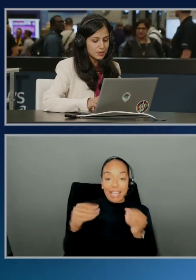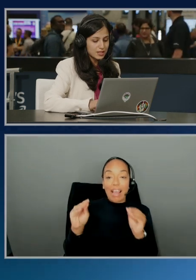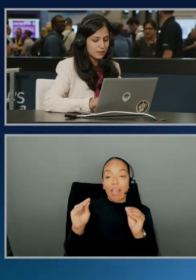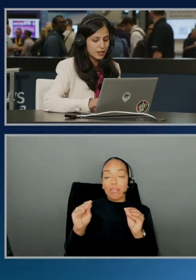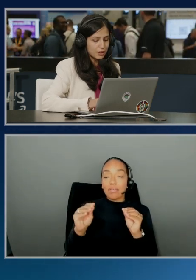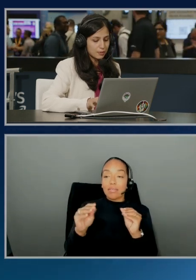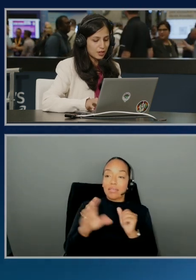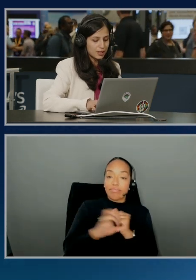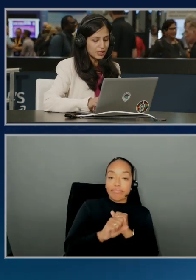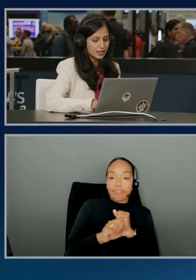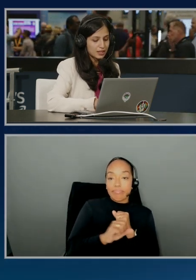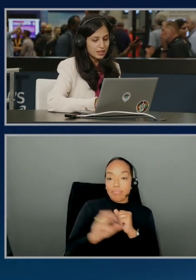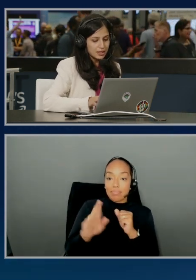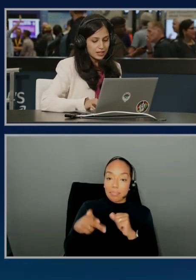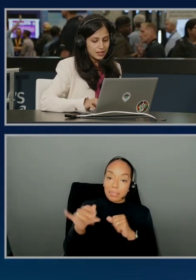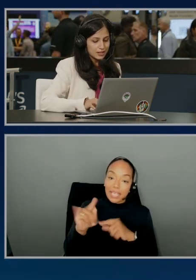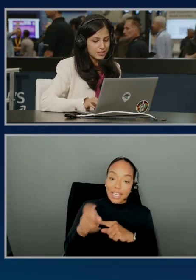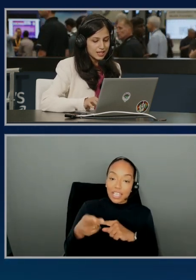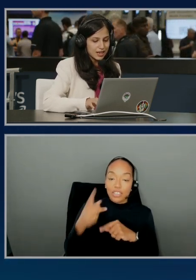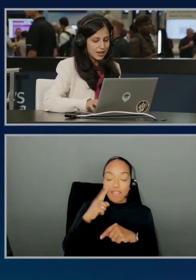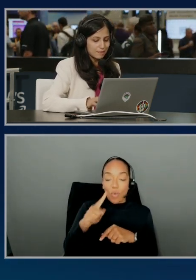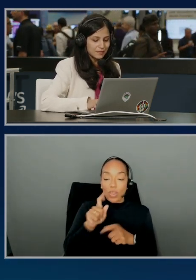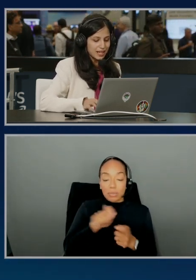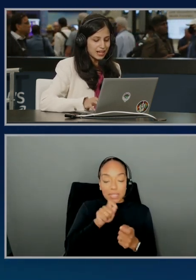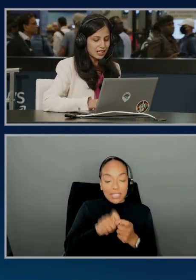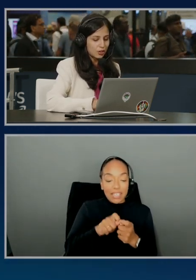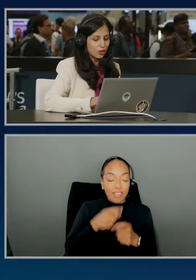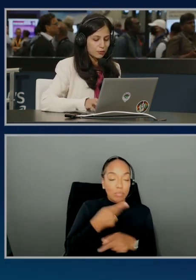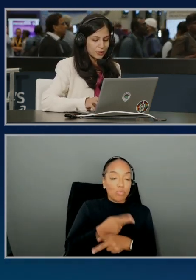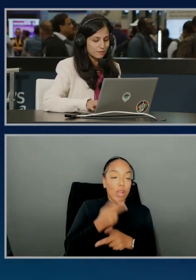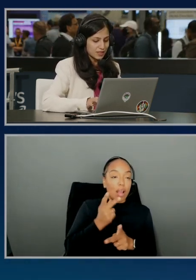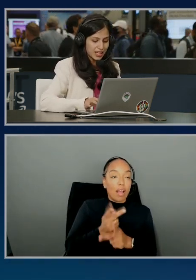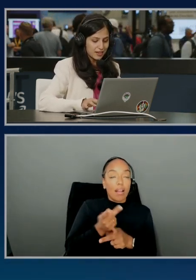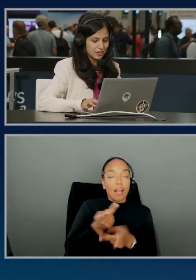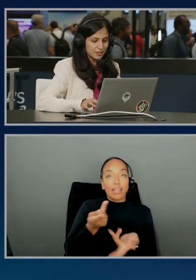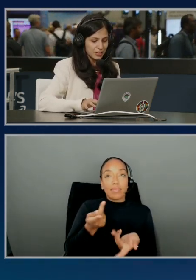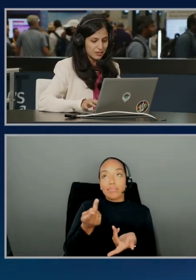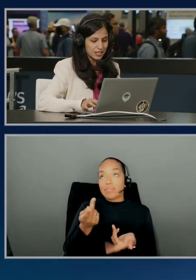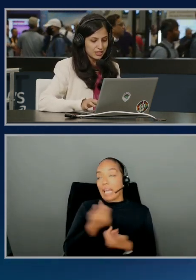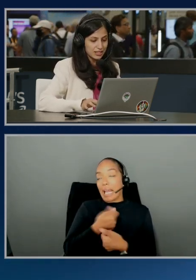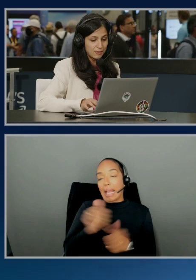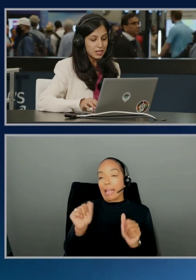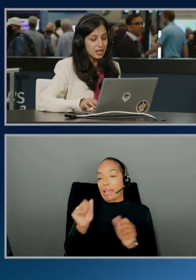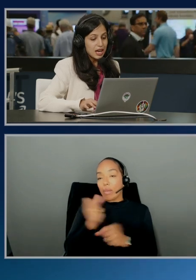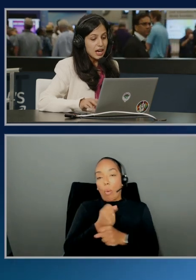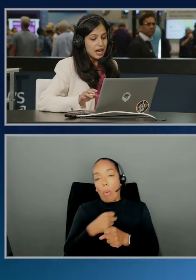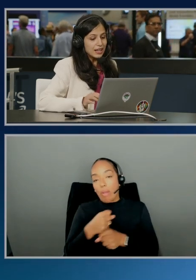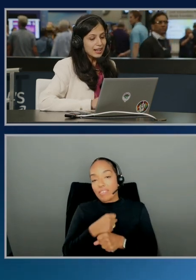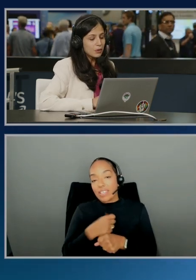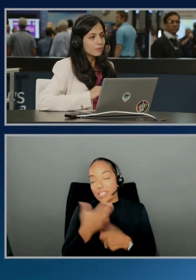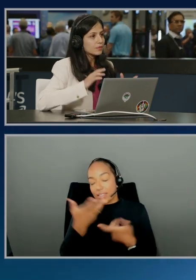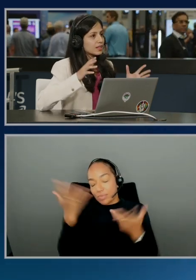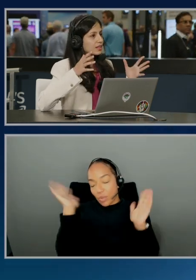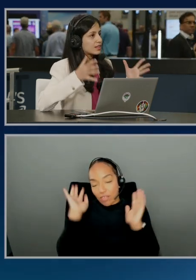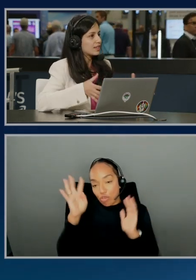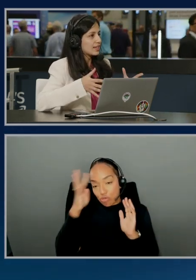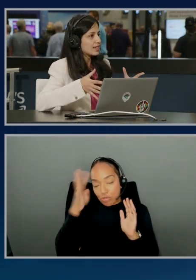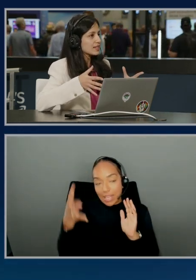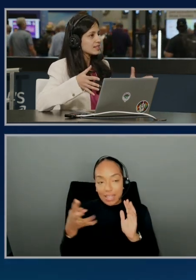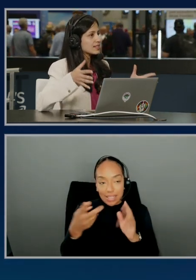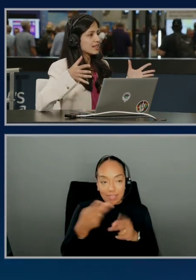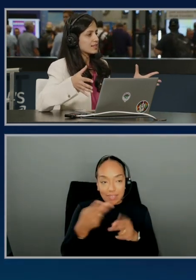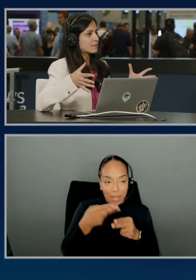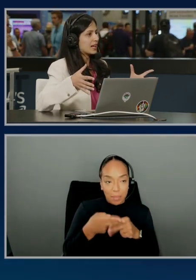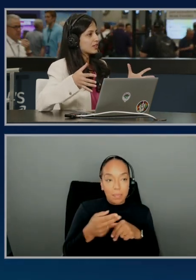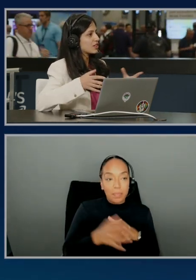a specific product, say any coffee? Again, a very creative name. Now,